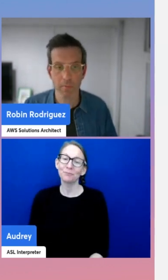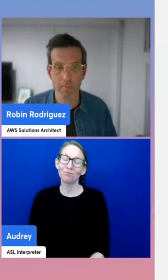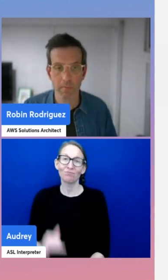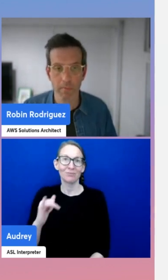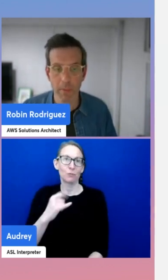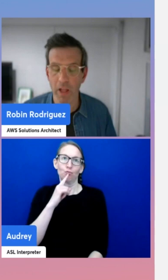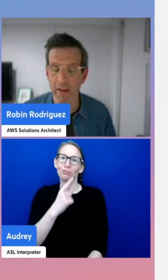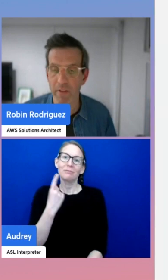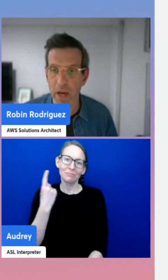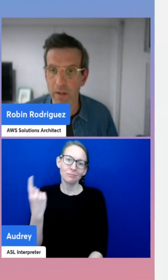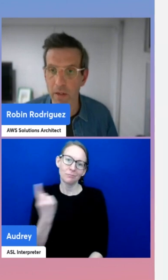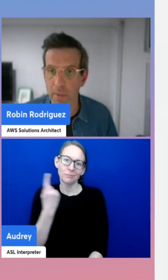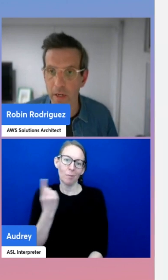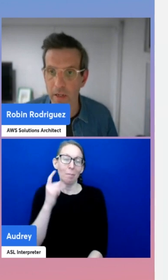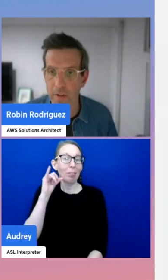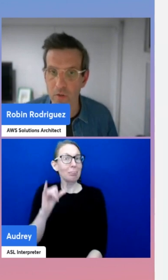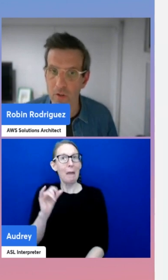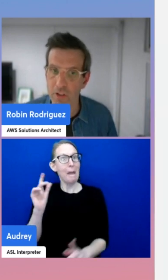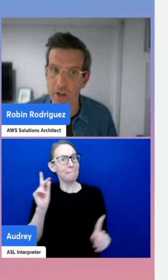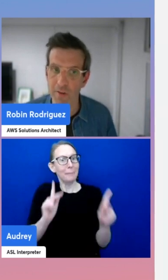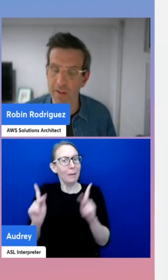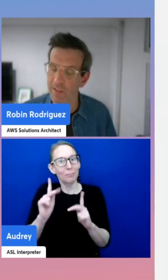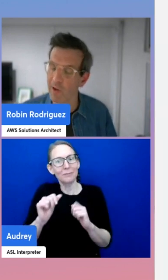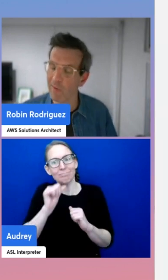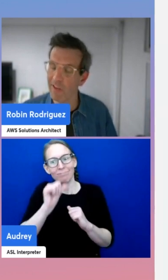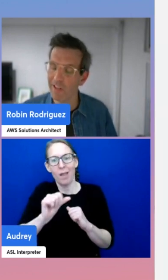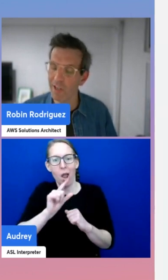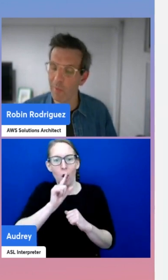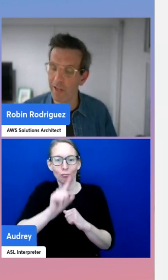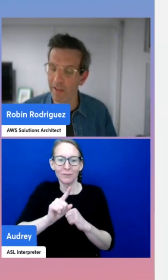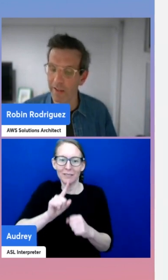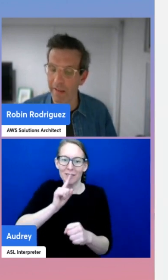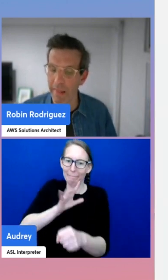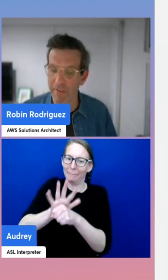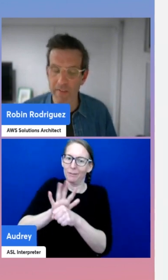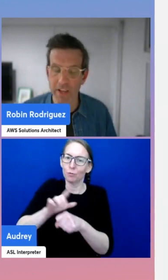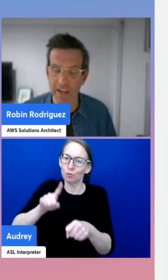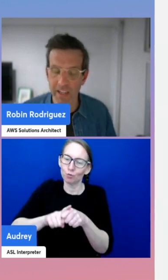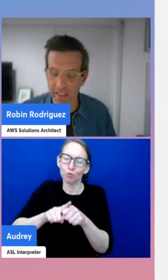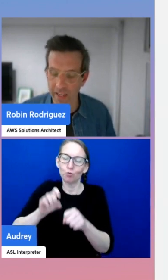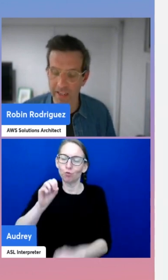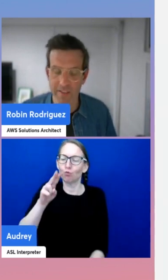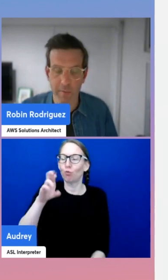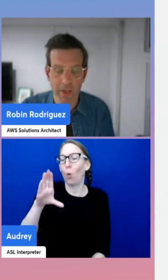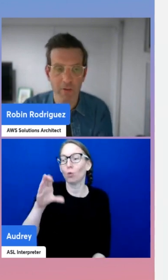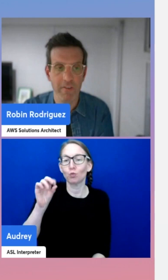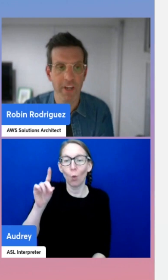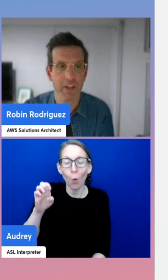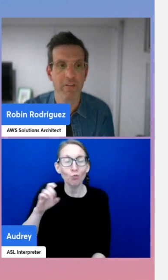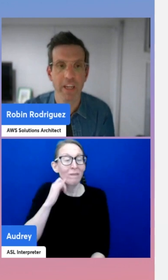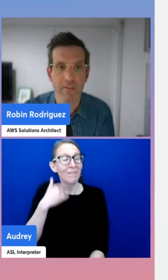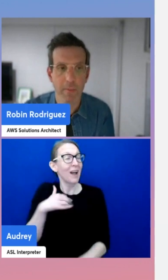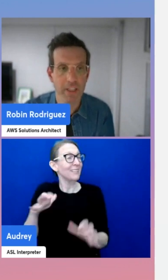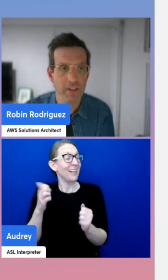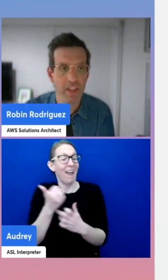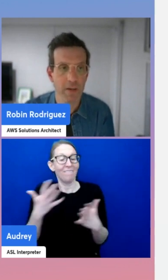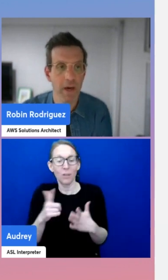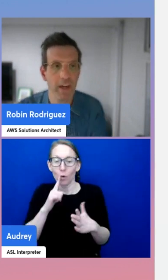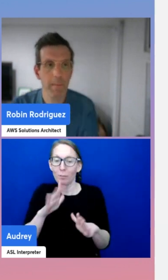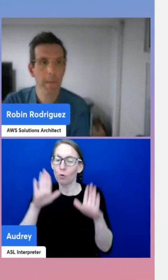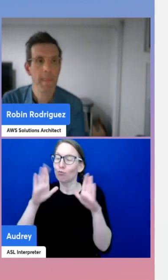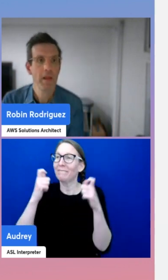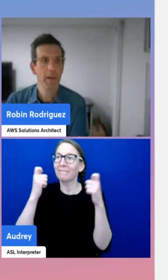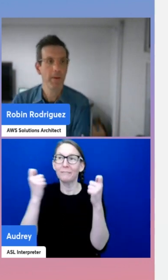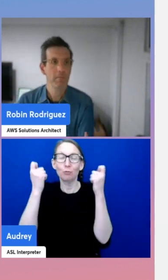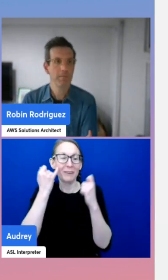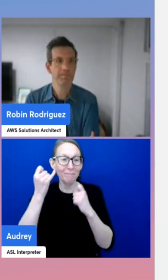large people have not committed into source code. So you know what? If I've done anything, it'd be a great victory if it makes you think about